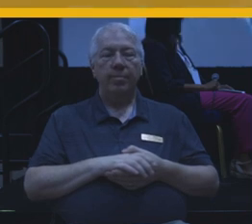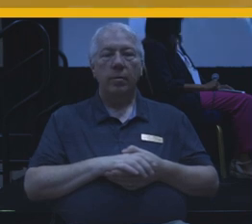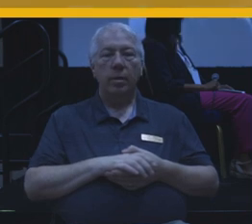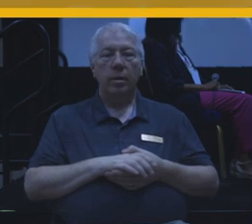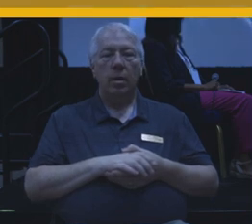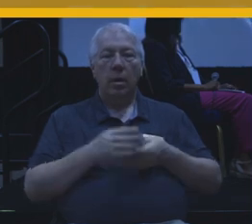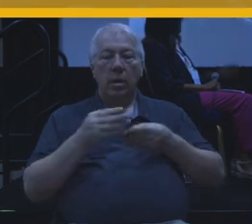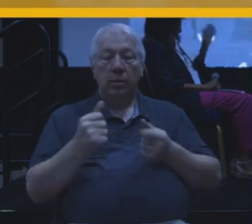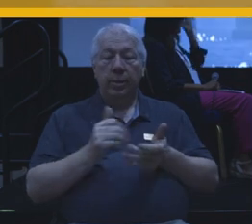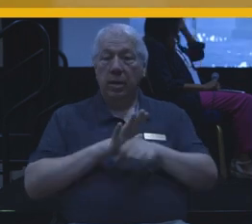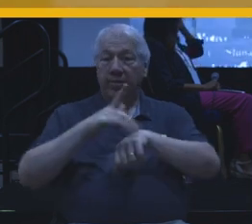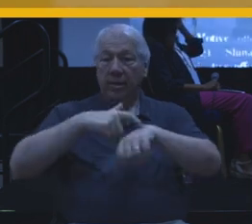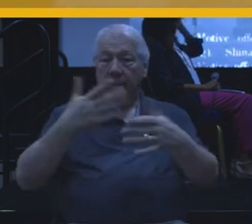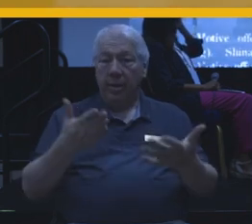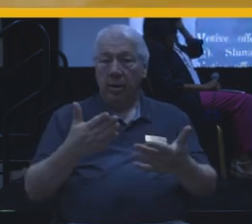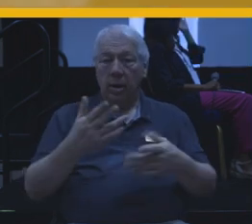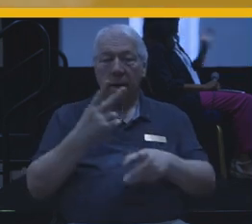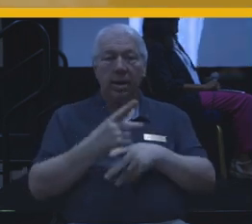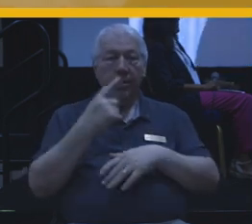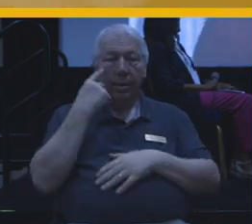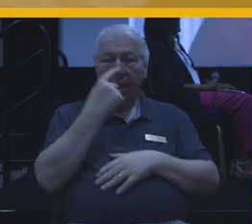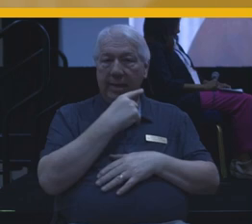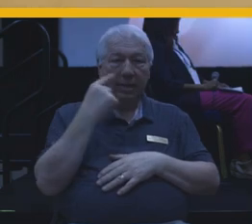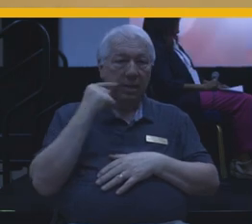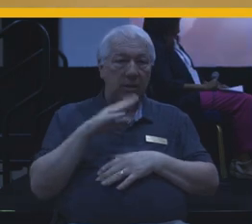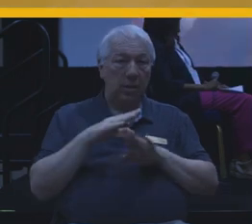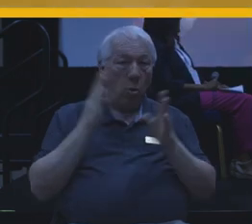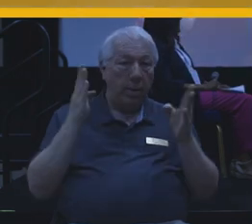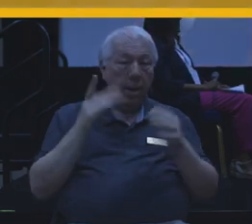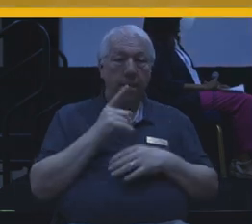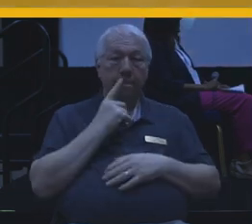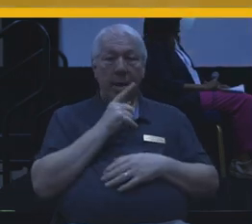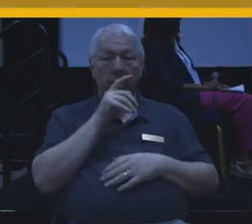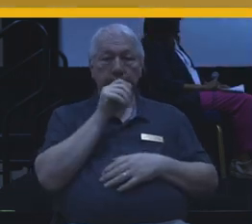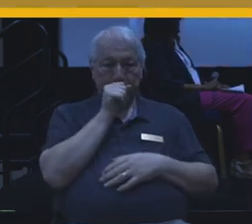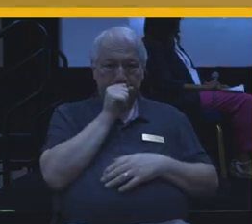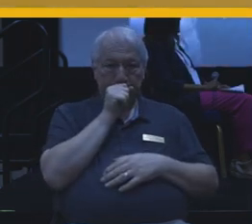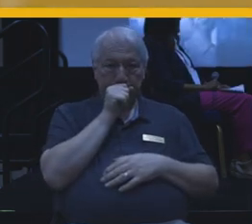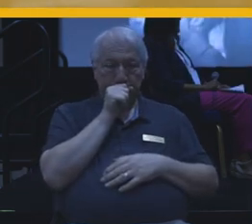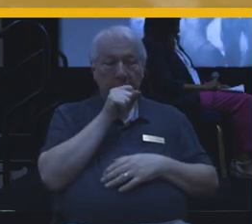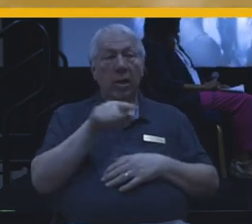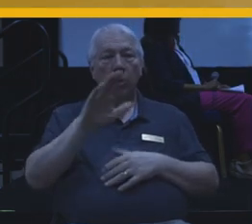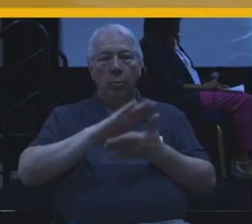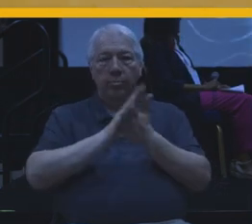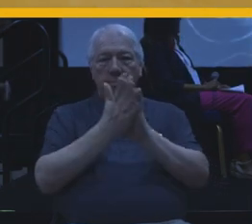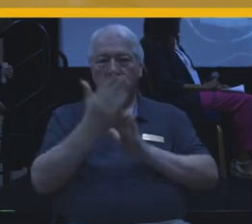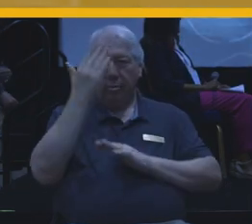Spend enough time here, keep your eyes and ears open and your mouth closed, and you may come to know this place.